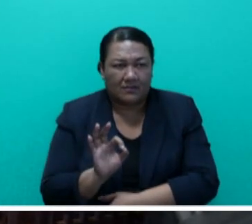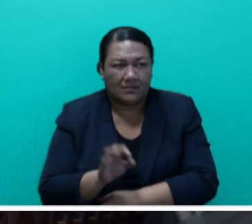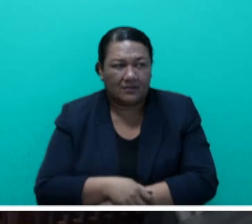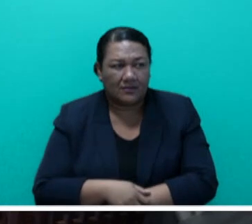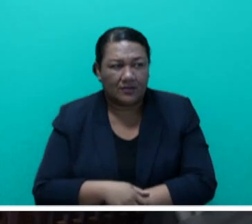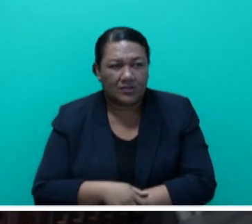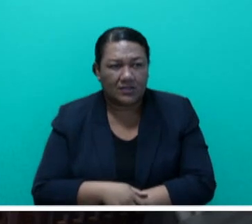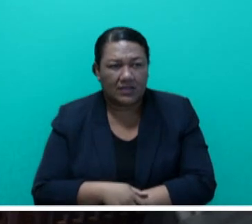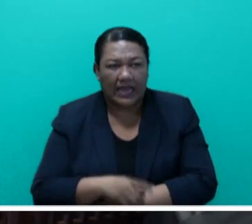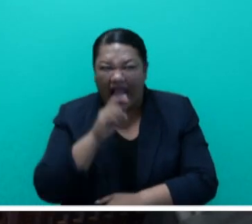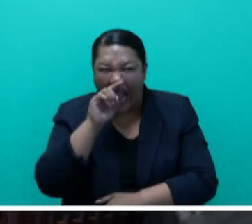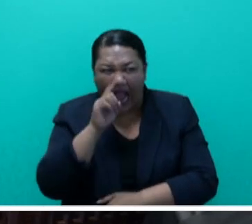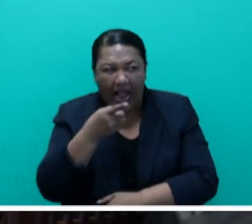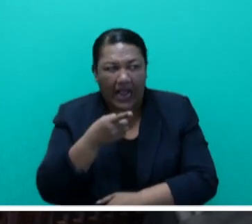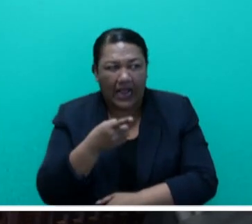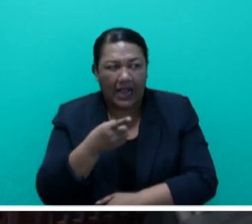Yeah.